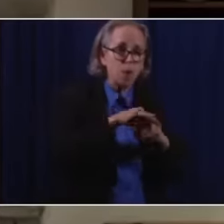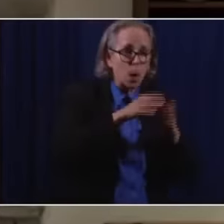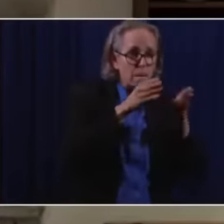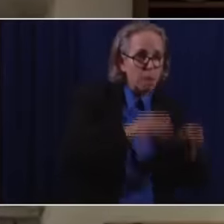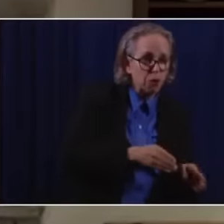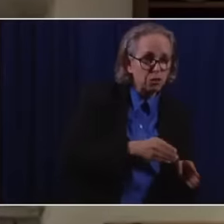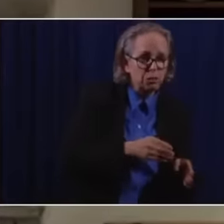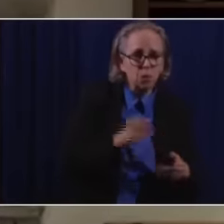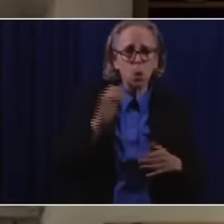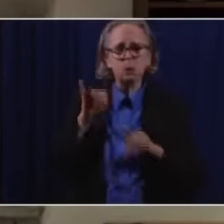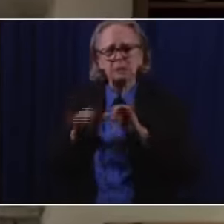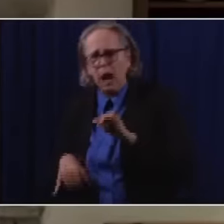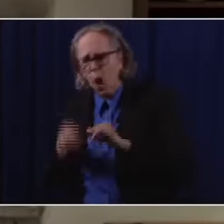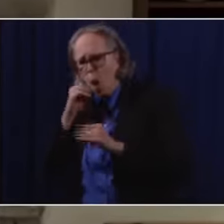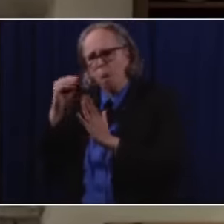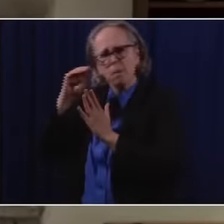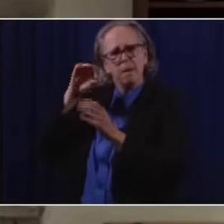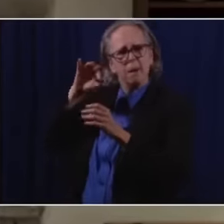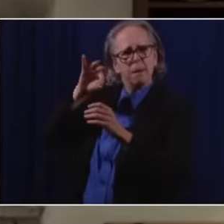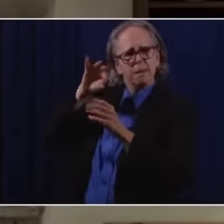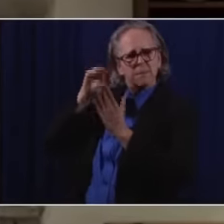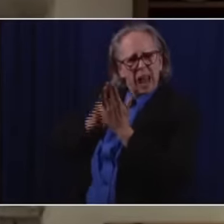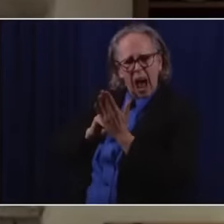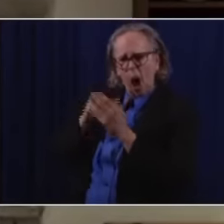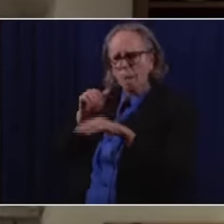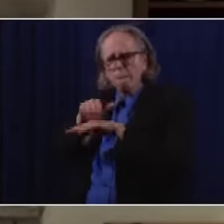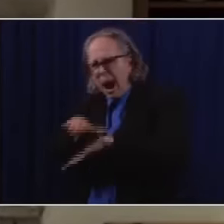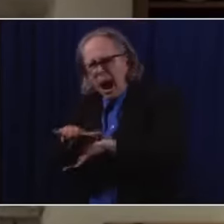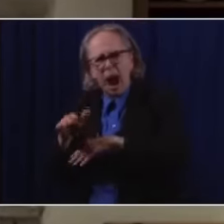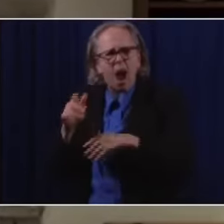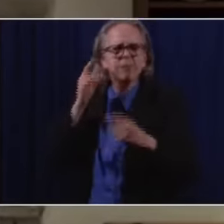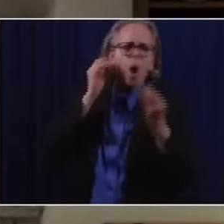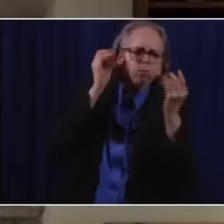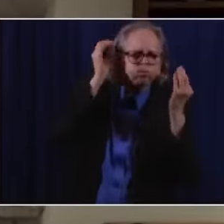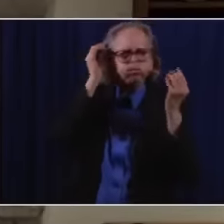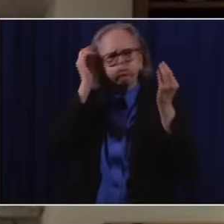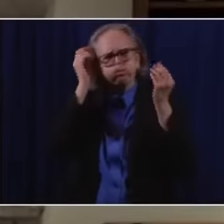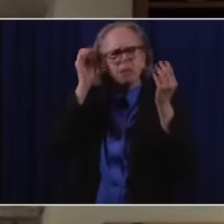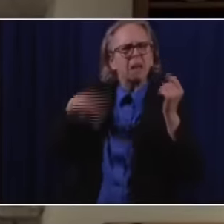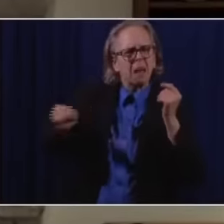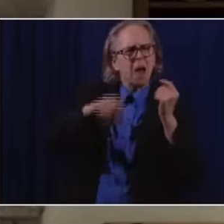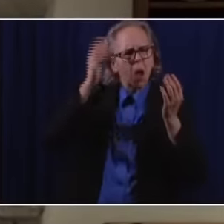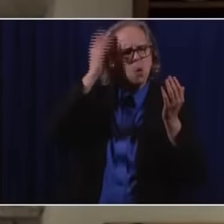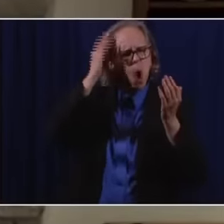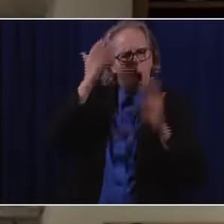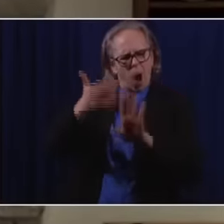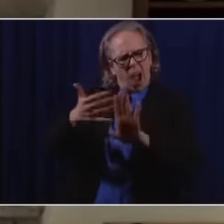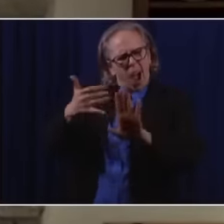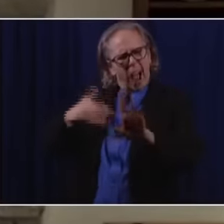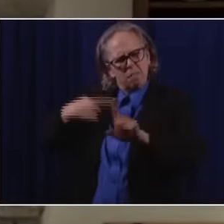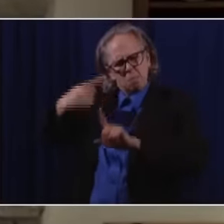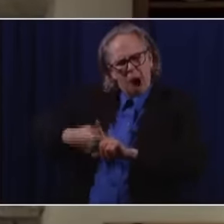out and never have to go out? And so people have had a chance to make those decisions. They're making those decisions. And,